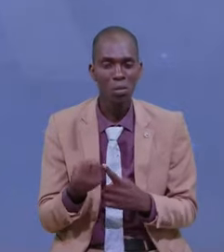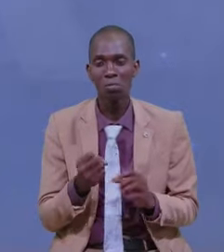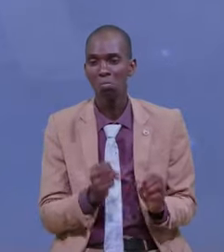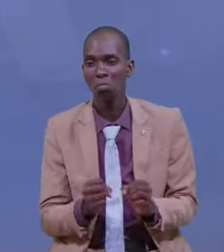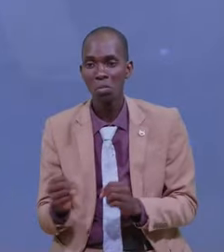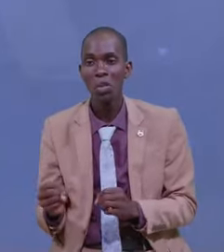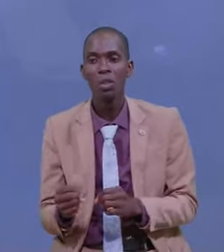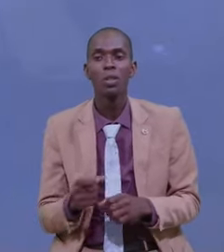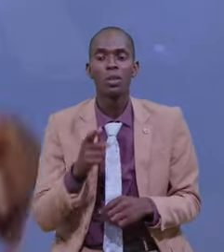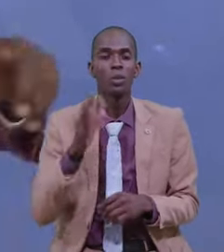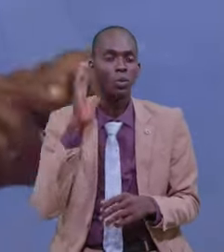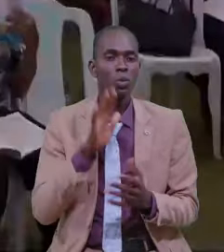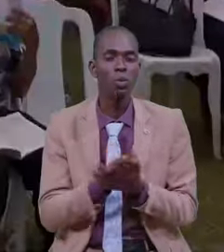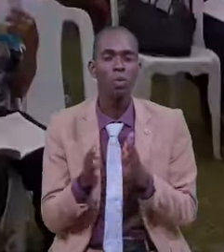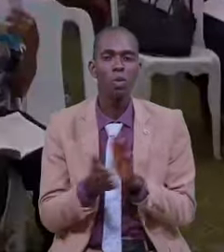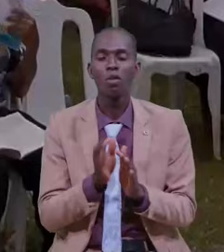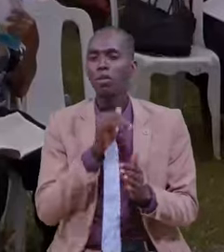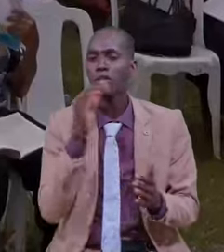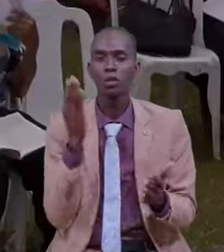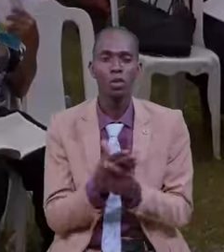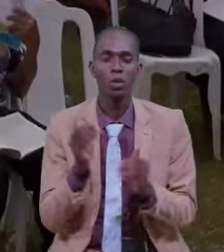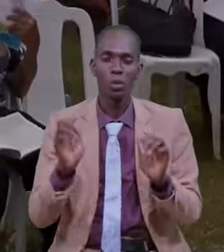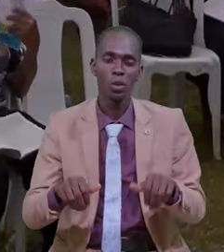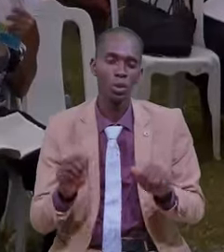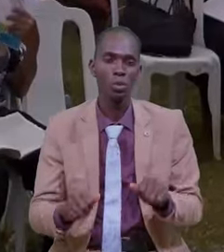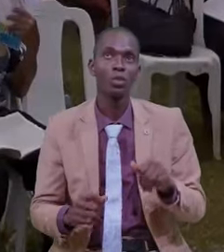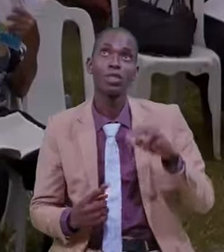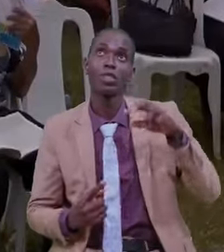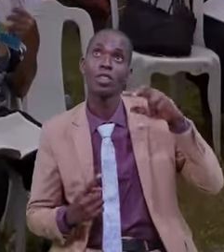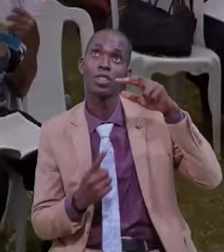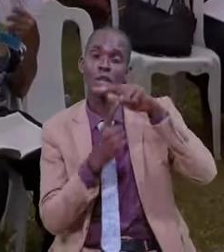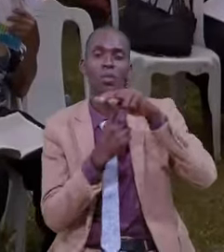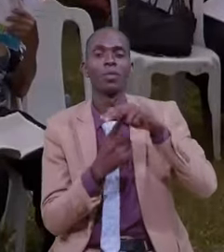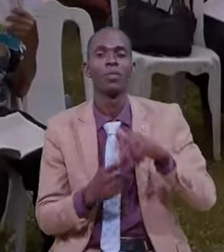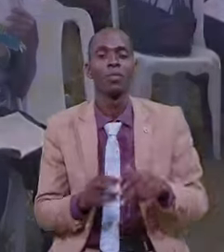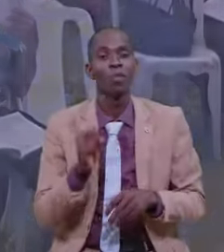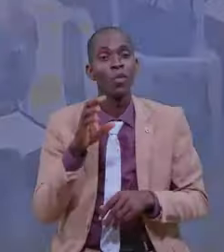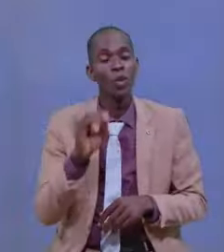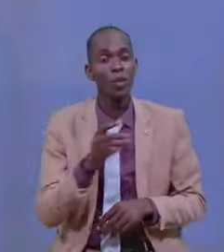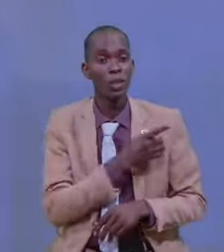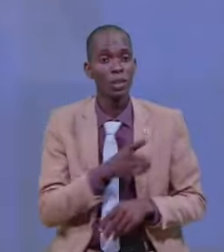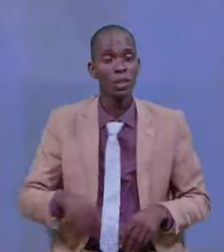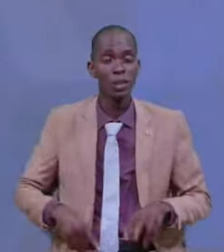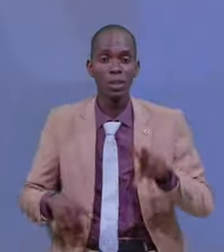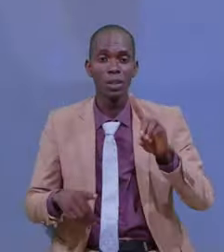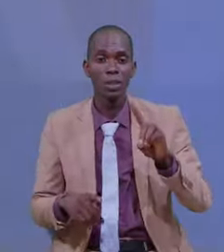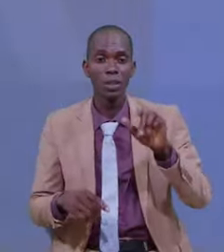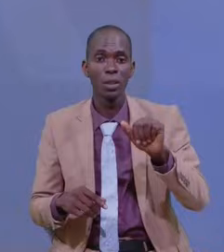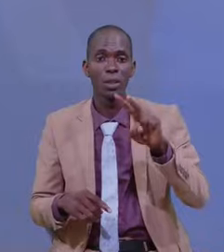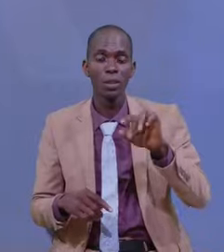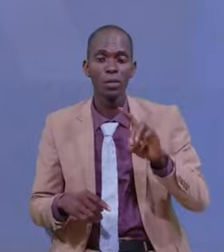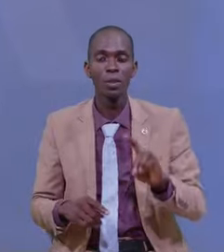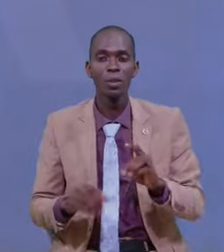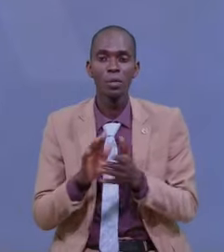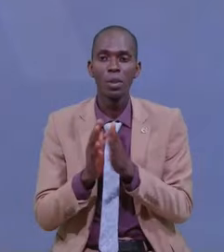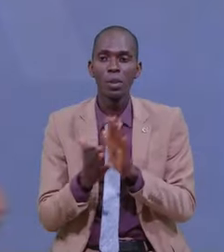an unstoppable champion. So, David waxed greater and